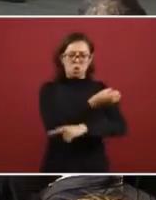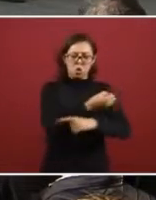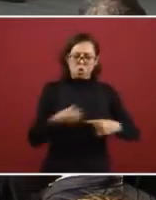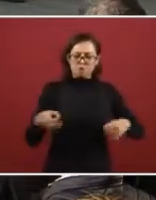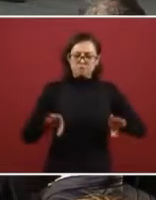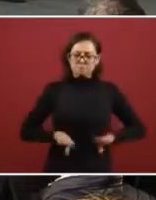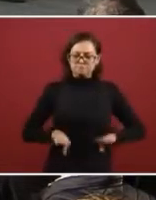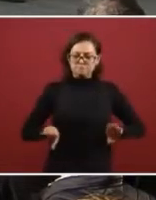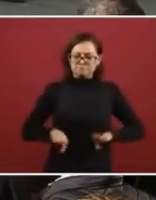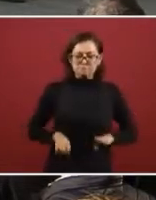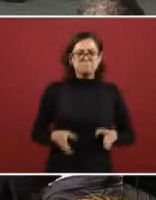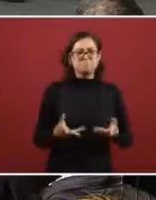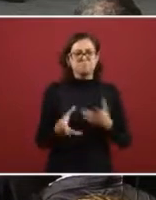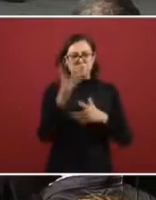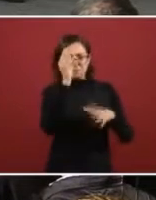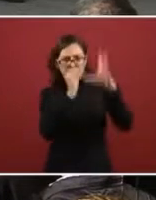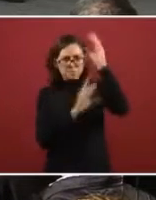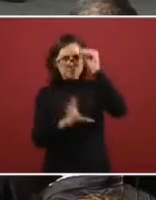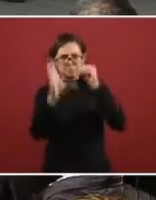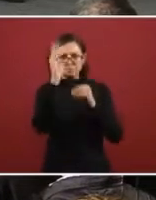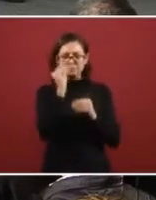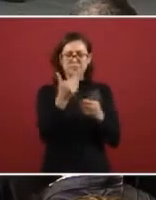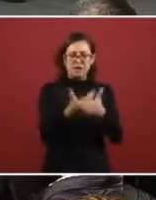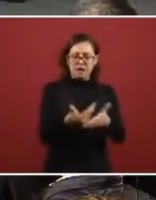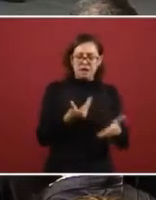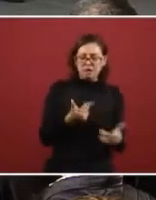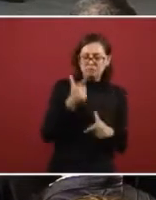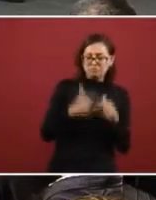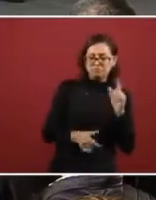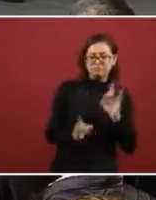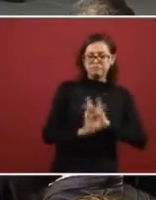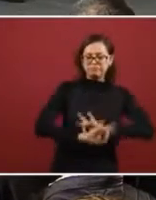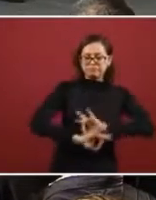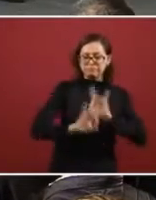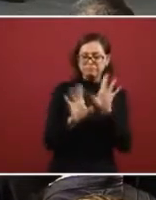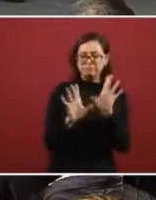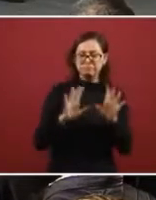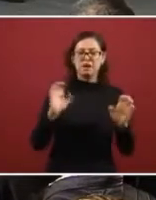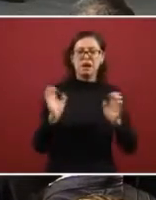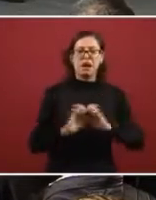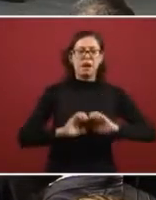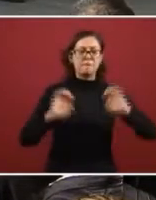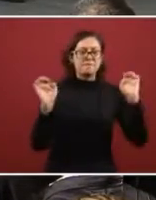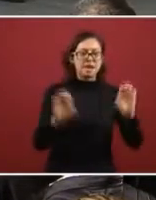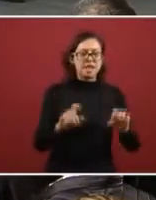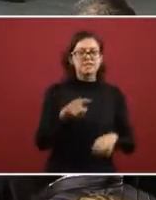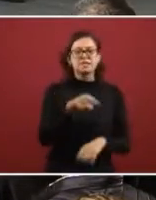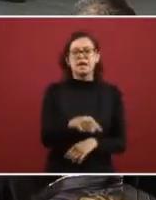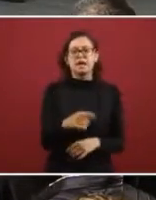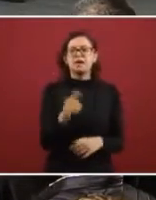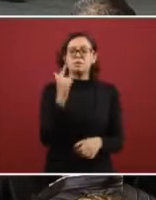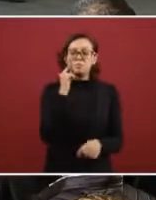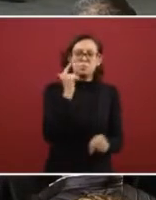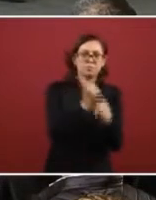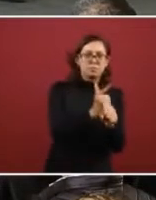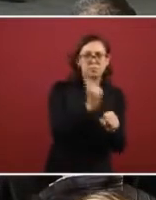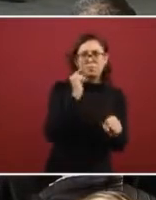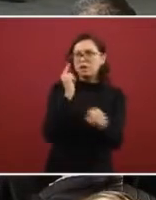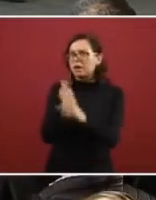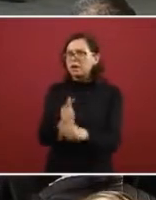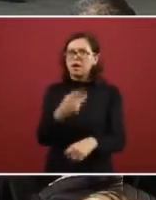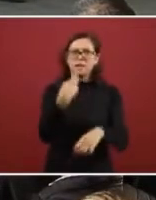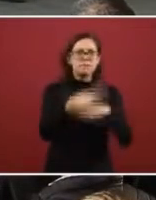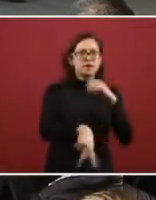and are have a capacity for prevention and attention in emergencies, such